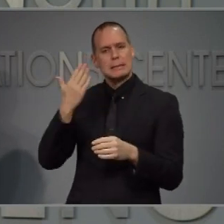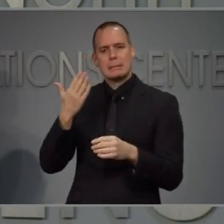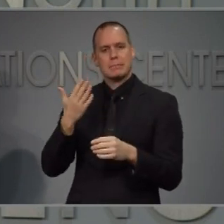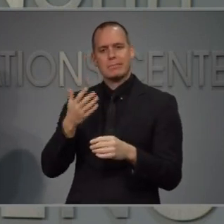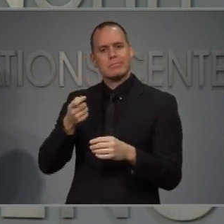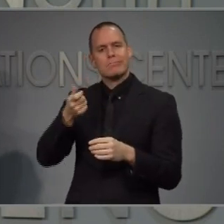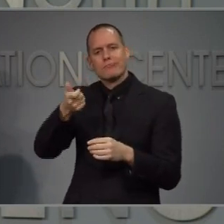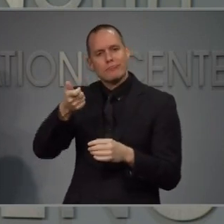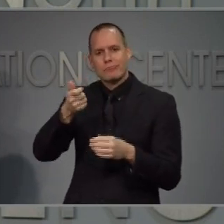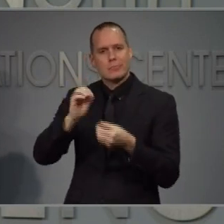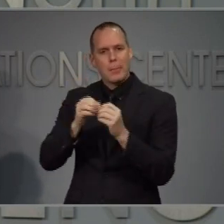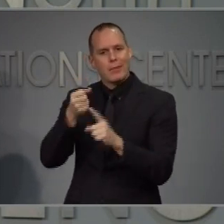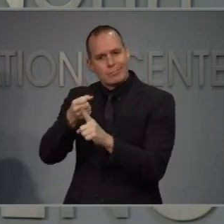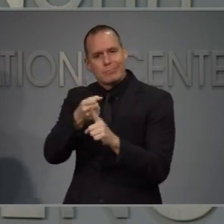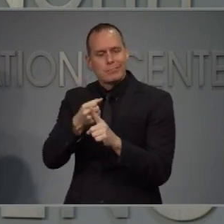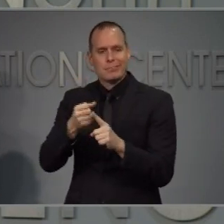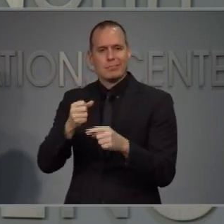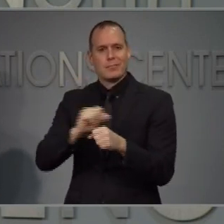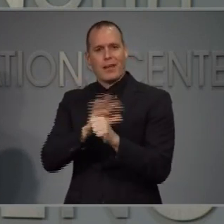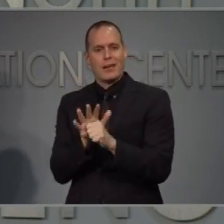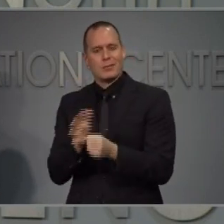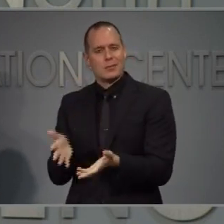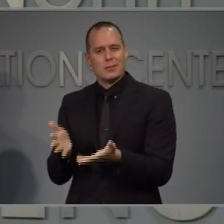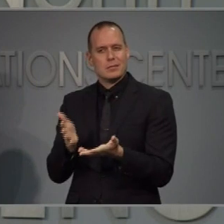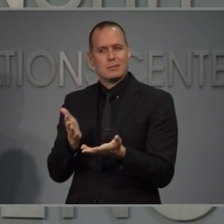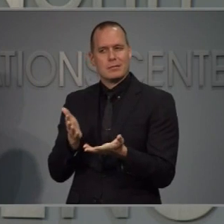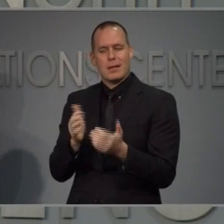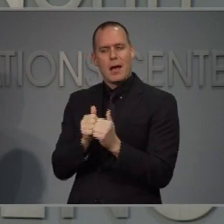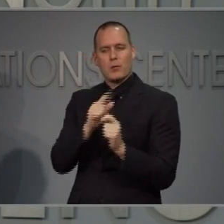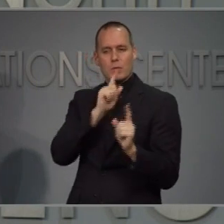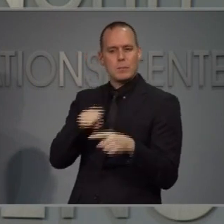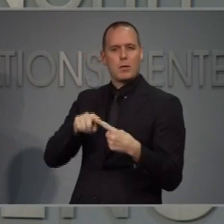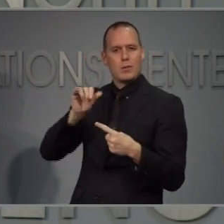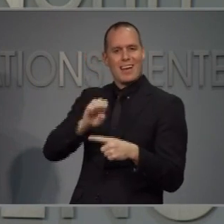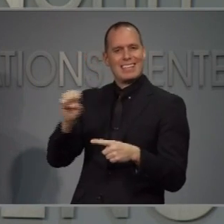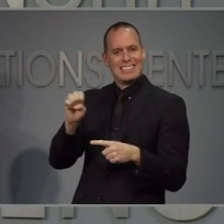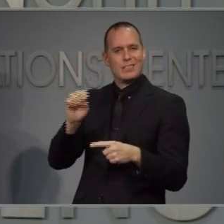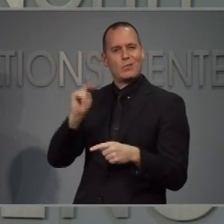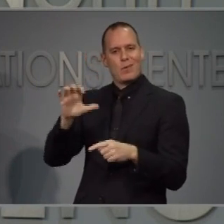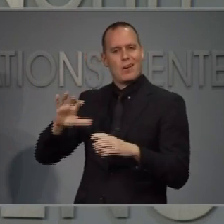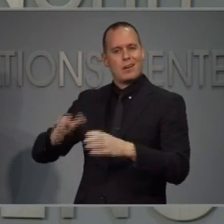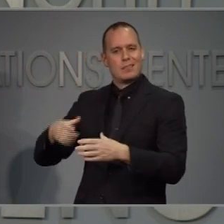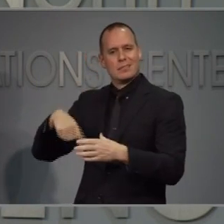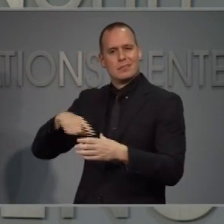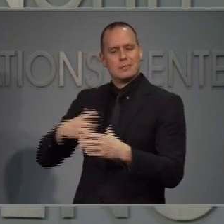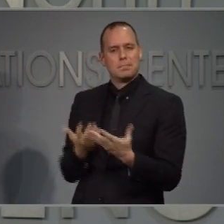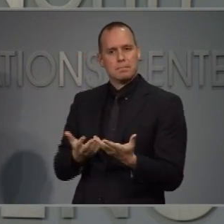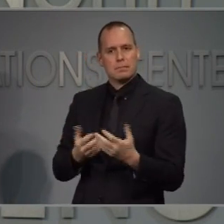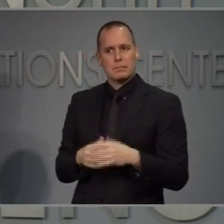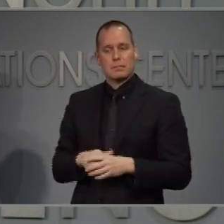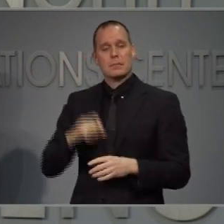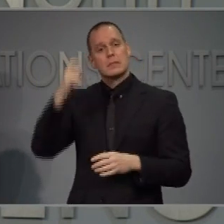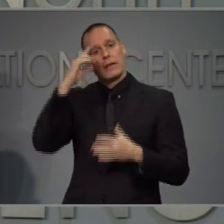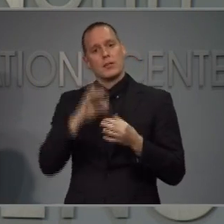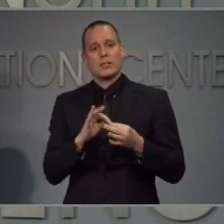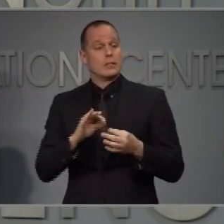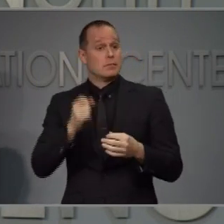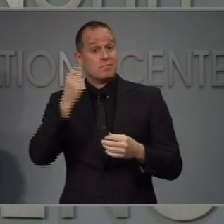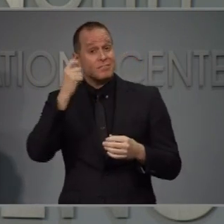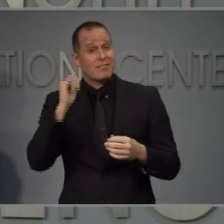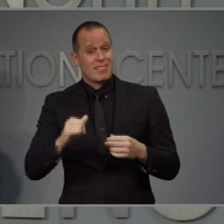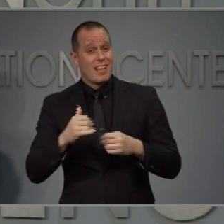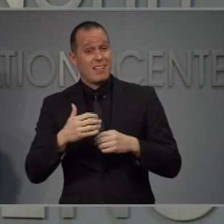hit. What's your response to that, sir? This virus does not respect county